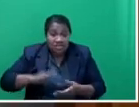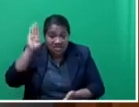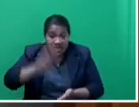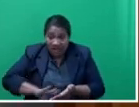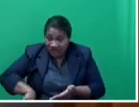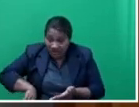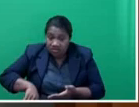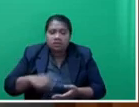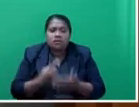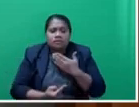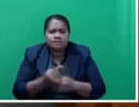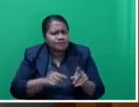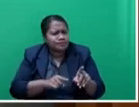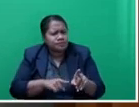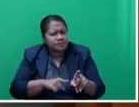A major